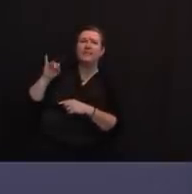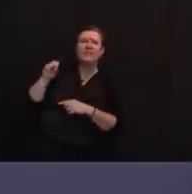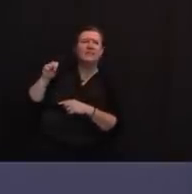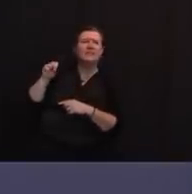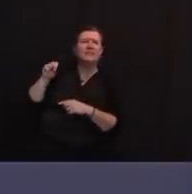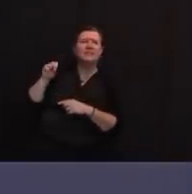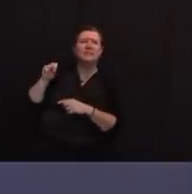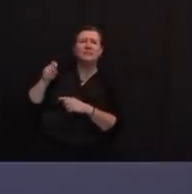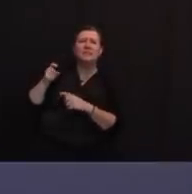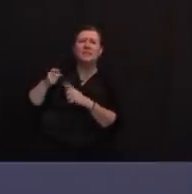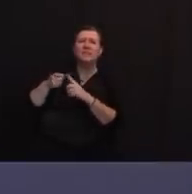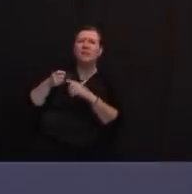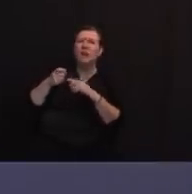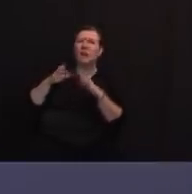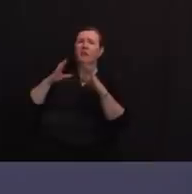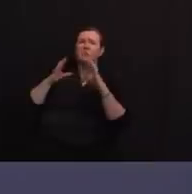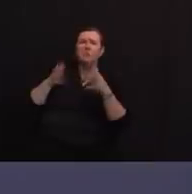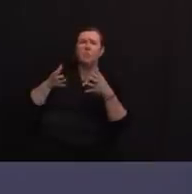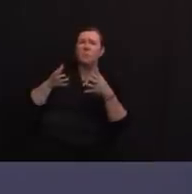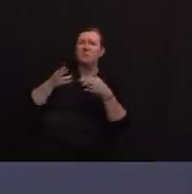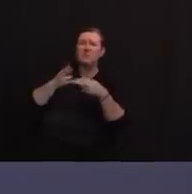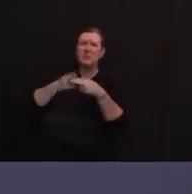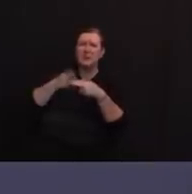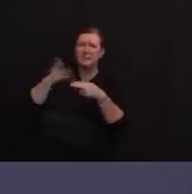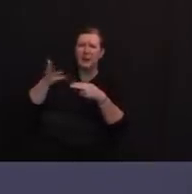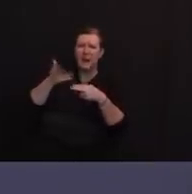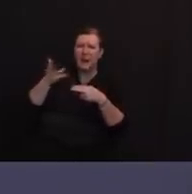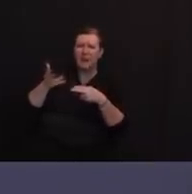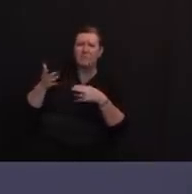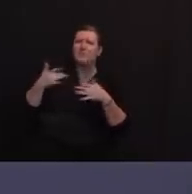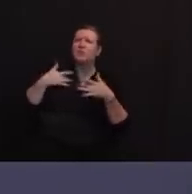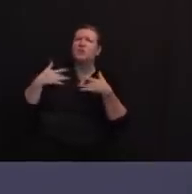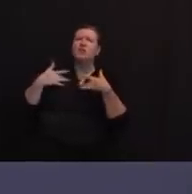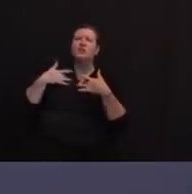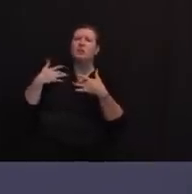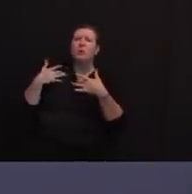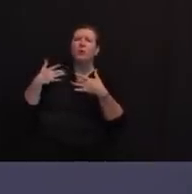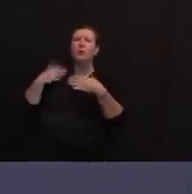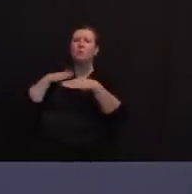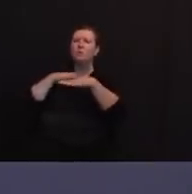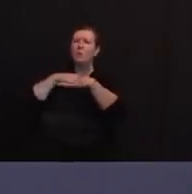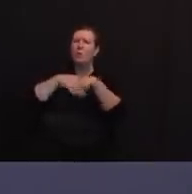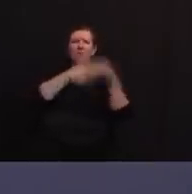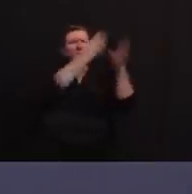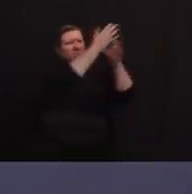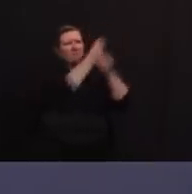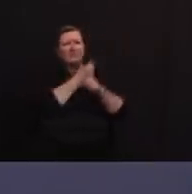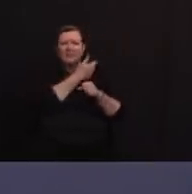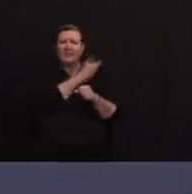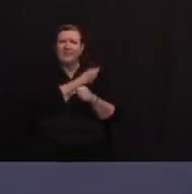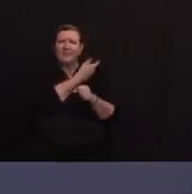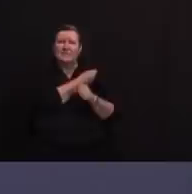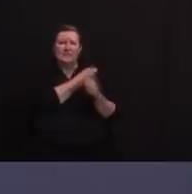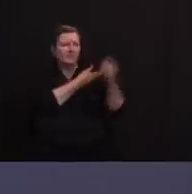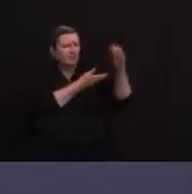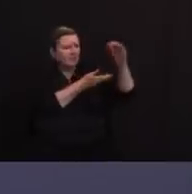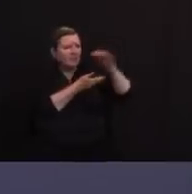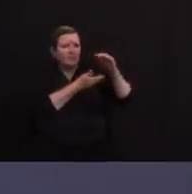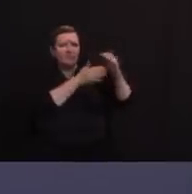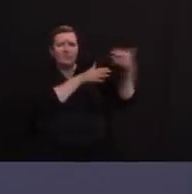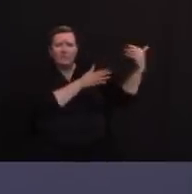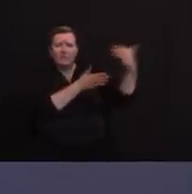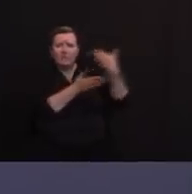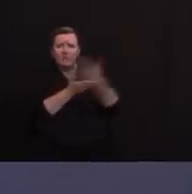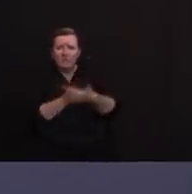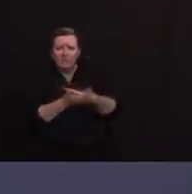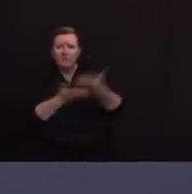slow pace of vaccination, is there a risk that supplies of the Pfizer and Moderna vaccines could expire? And does the